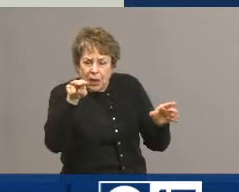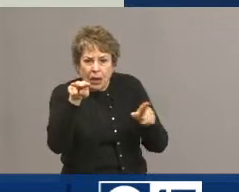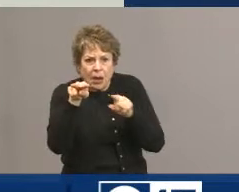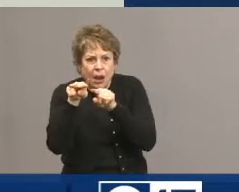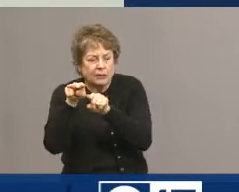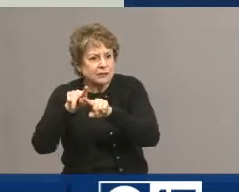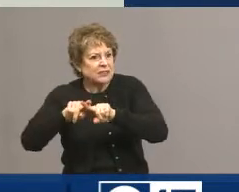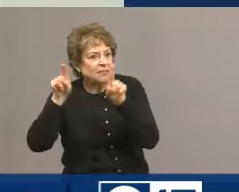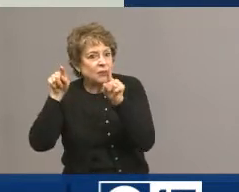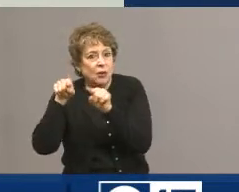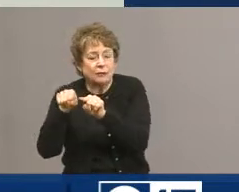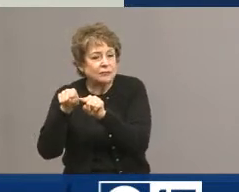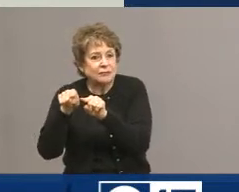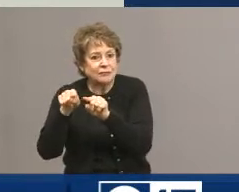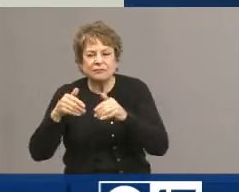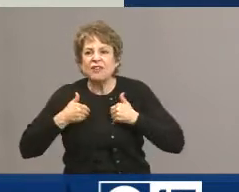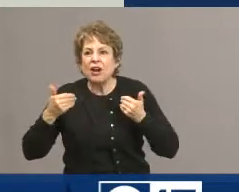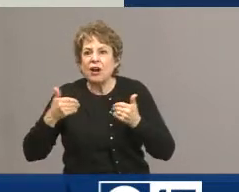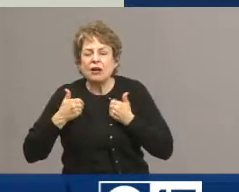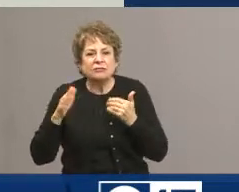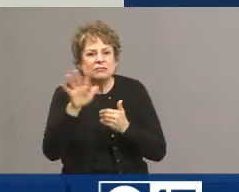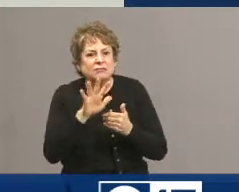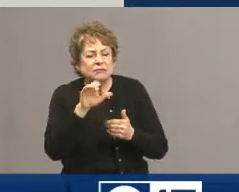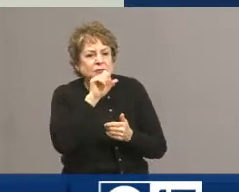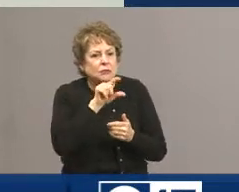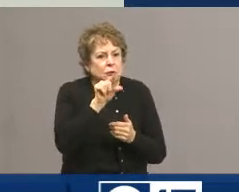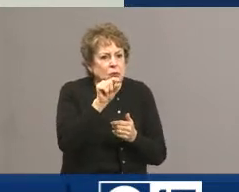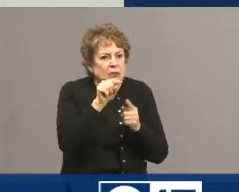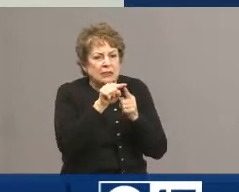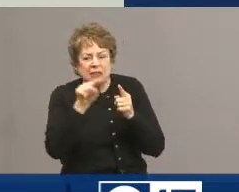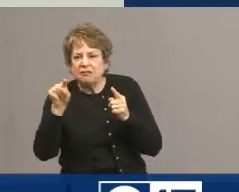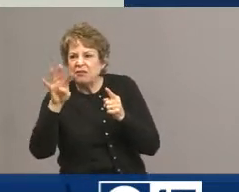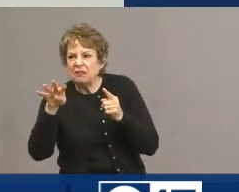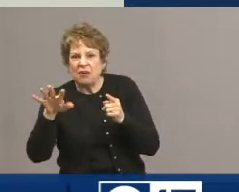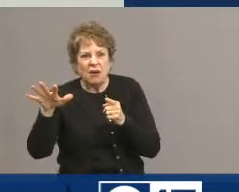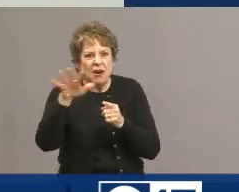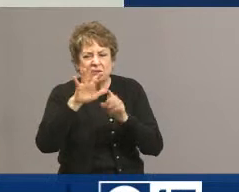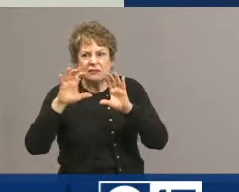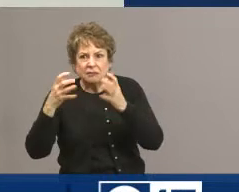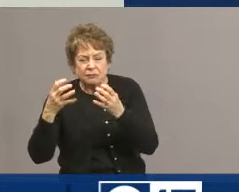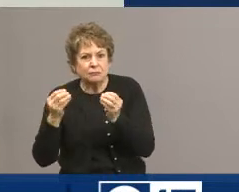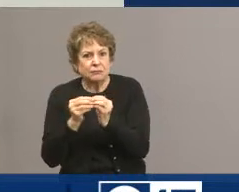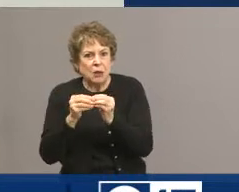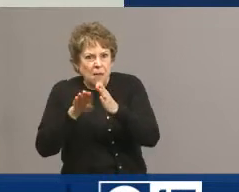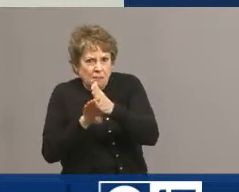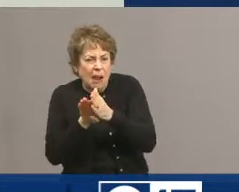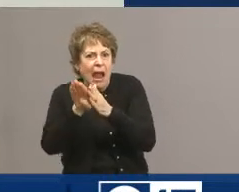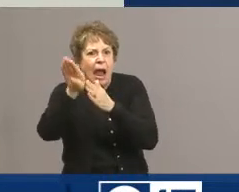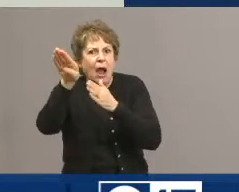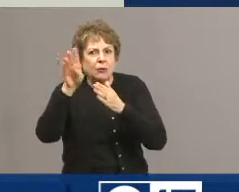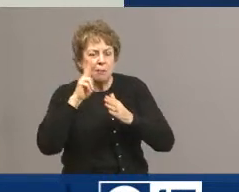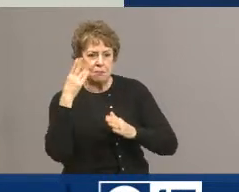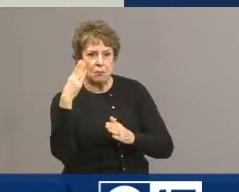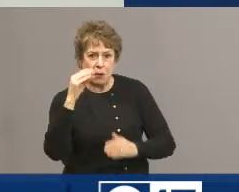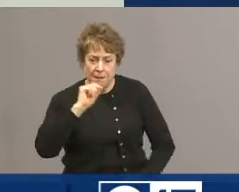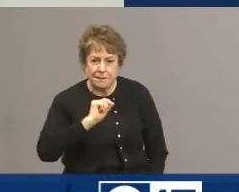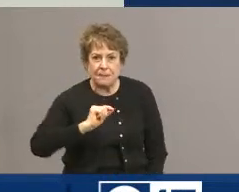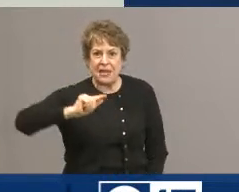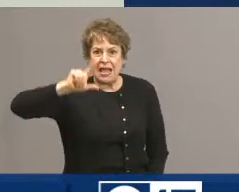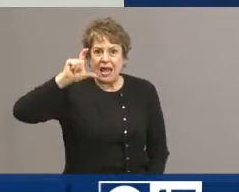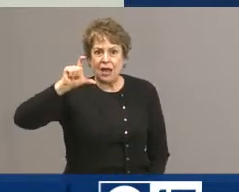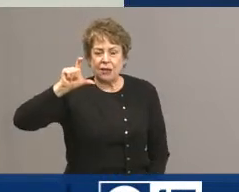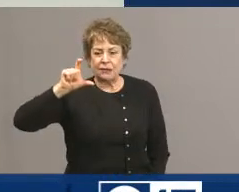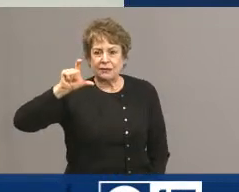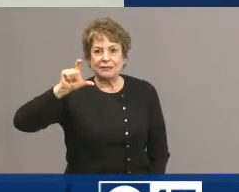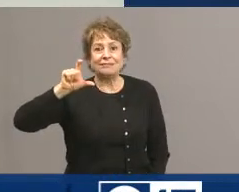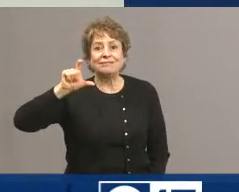large portion of our new cases. If you look at the blue demographic here, that's ages 20 to